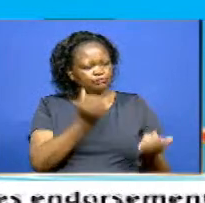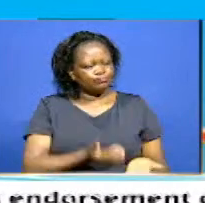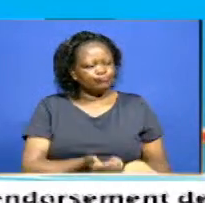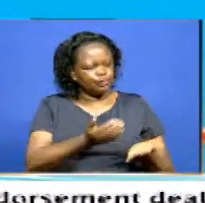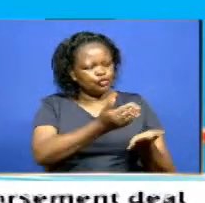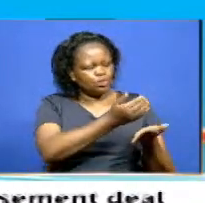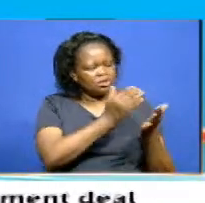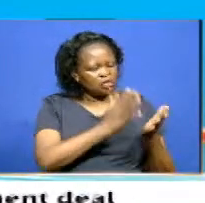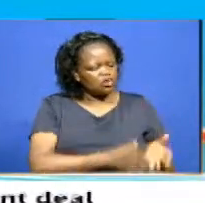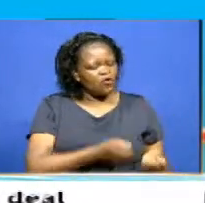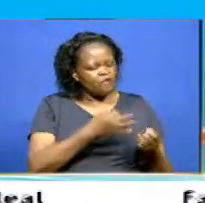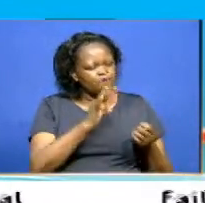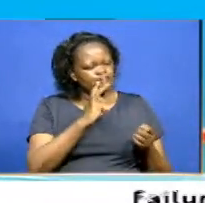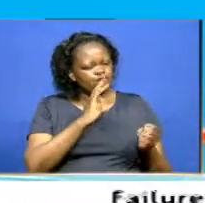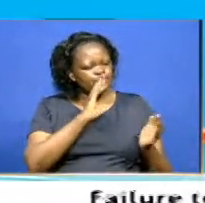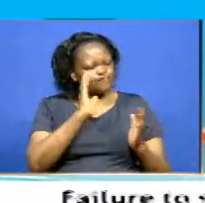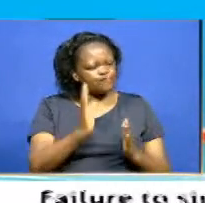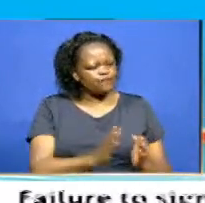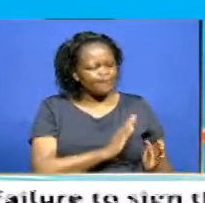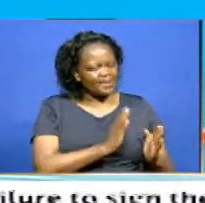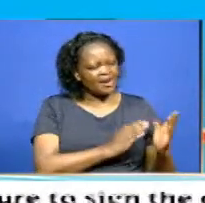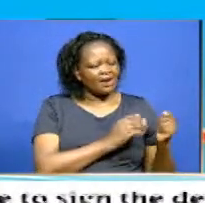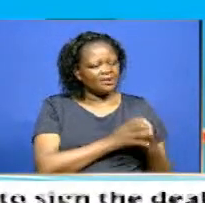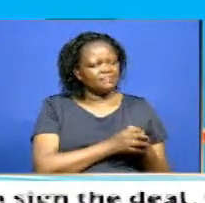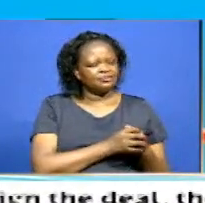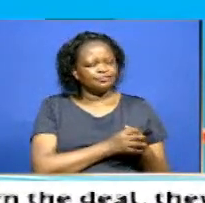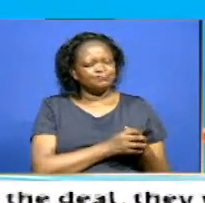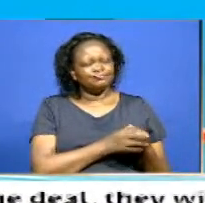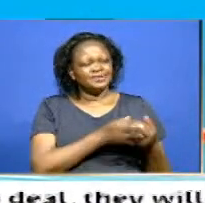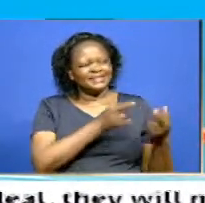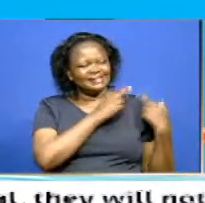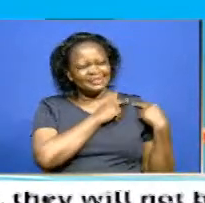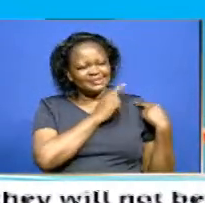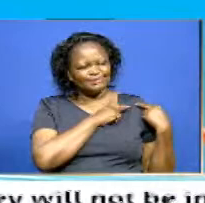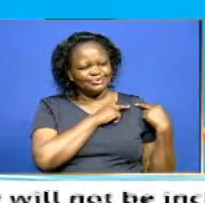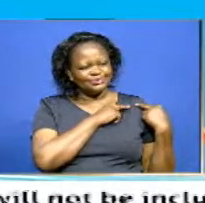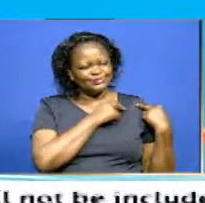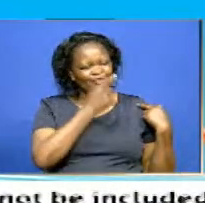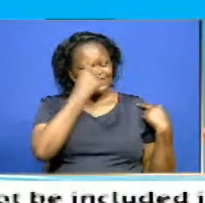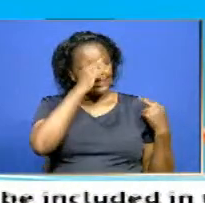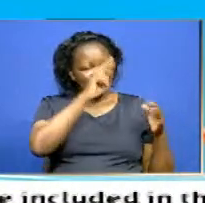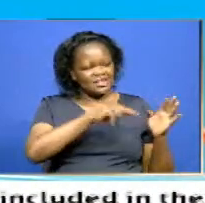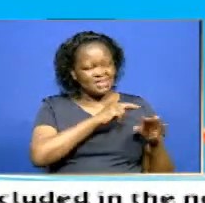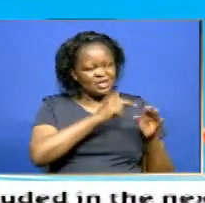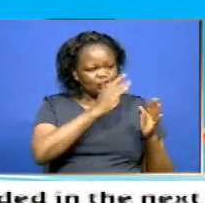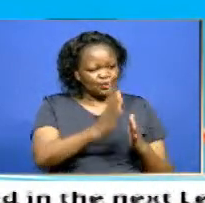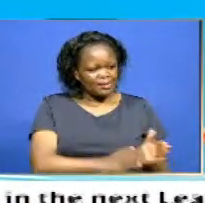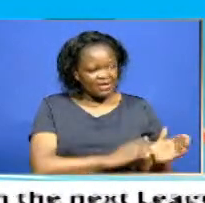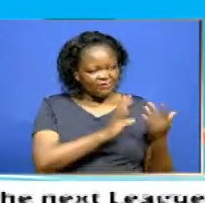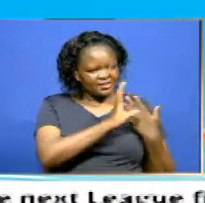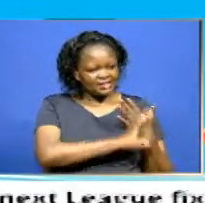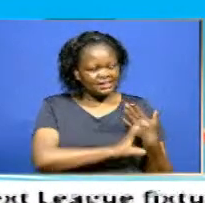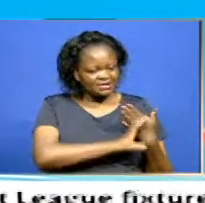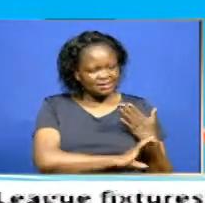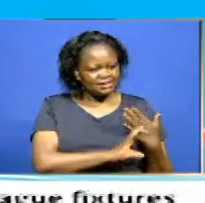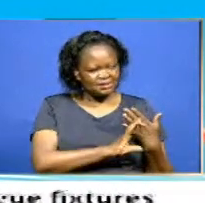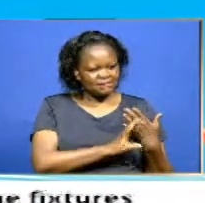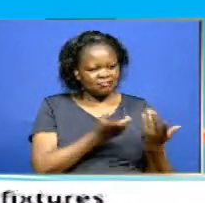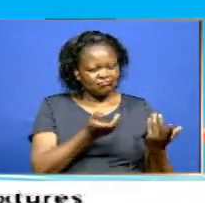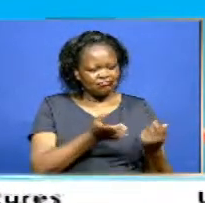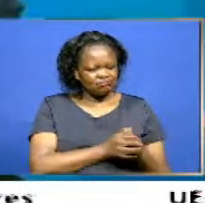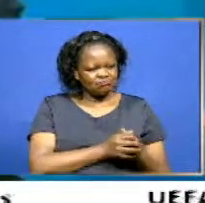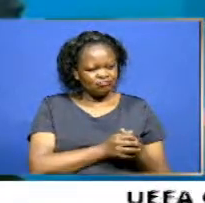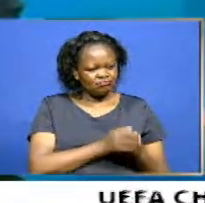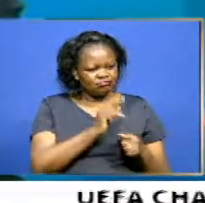of planning. They're in charge of the national planning of this country. They're in charge of managing